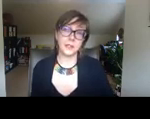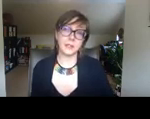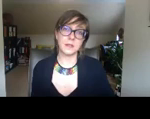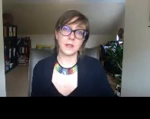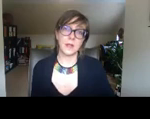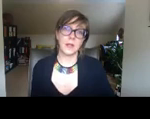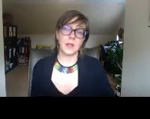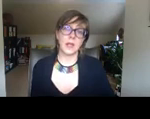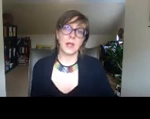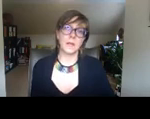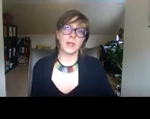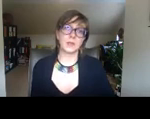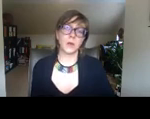is